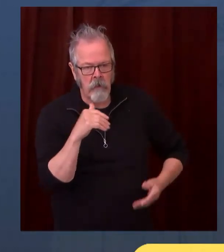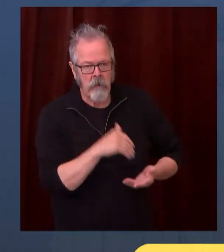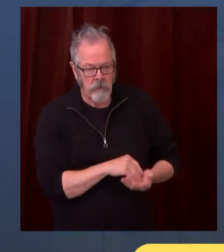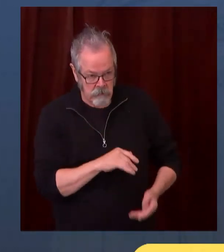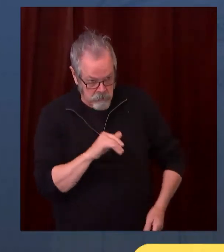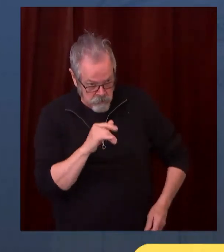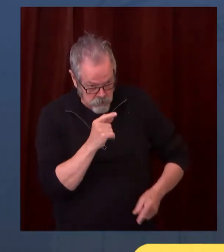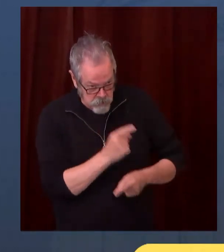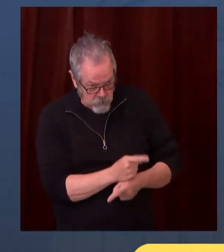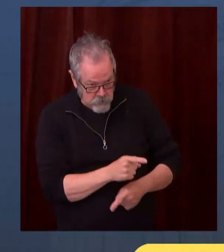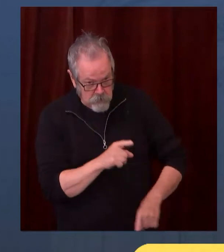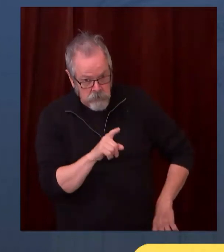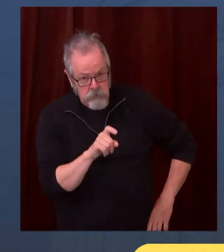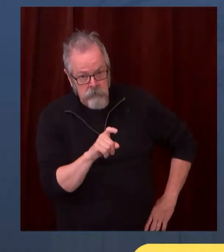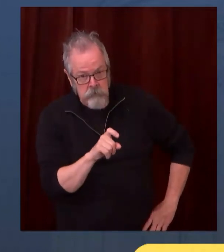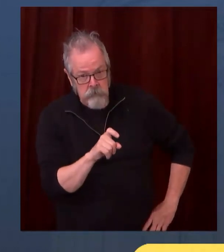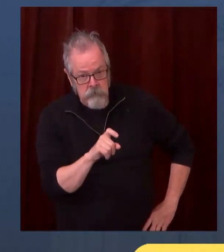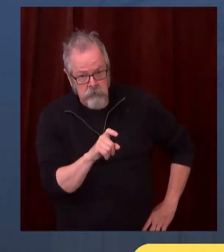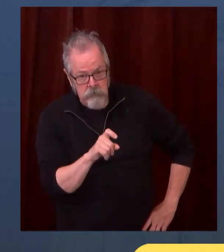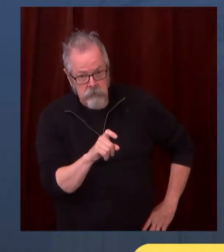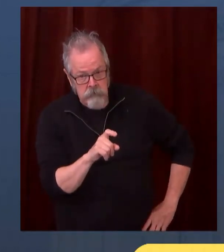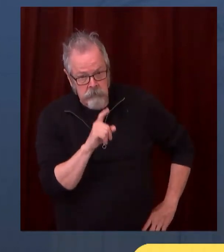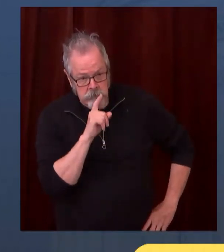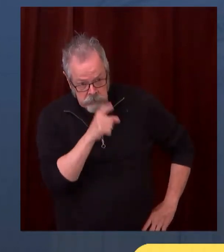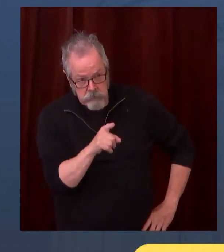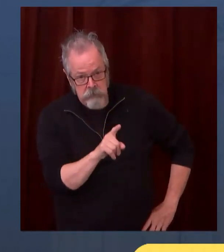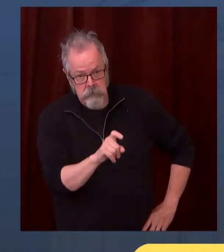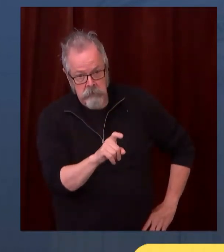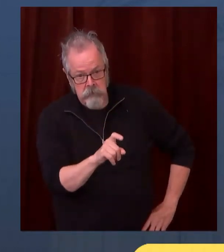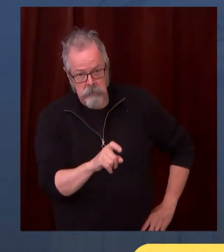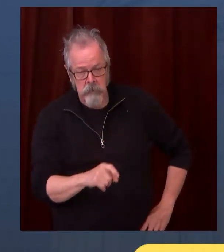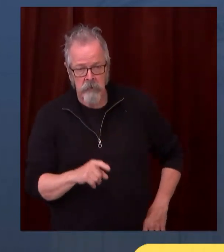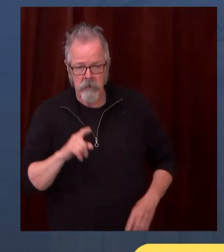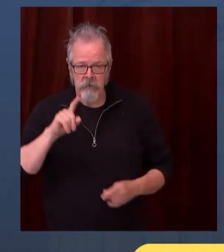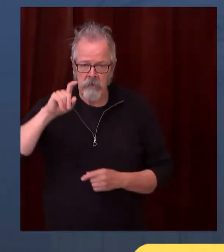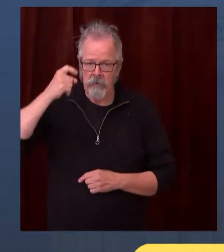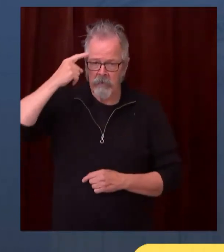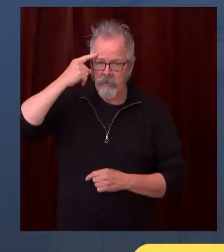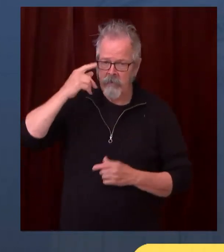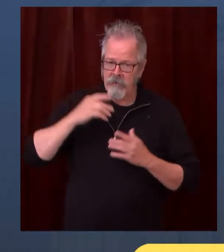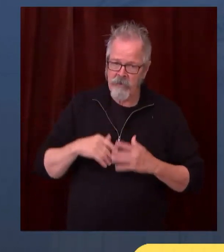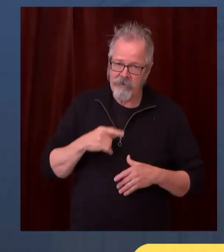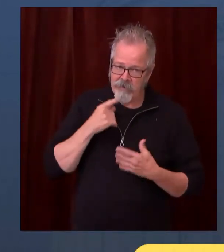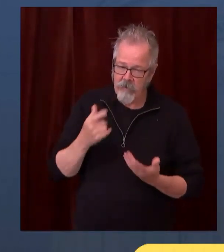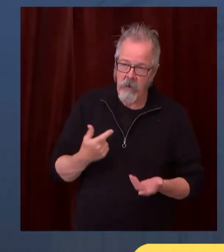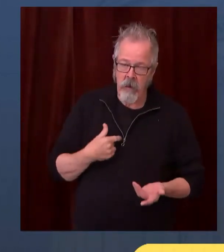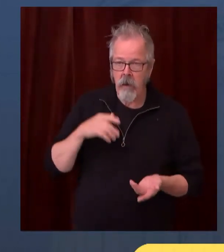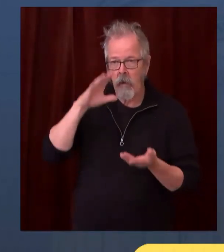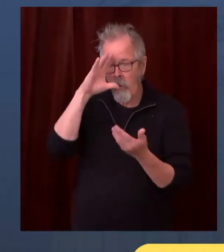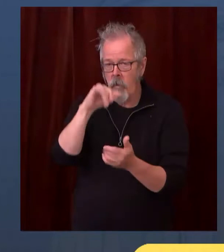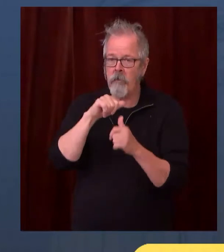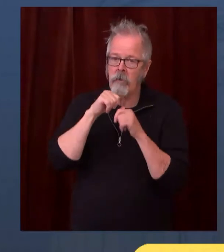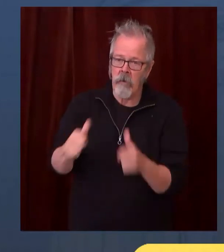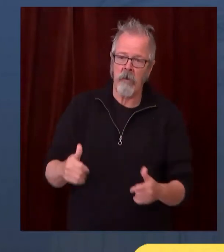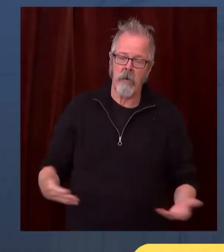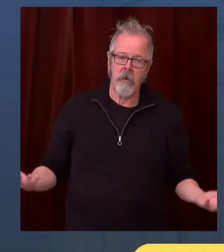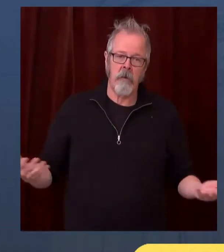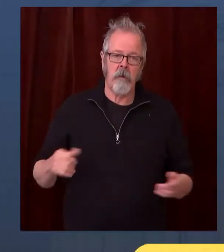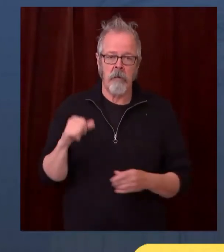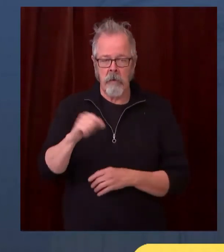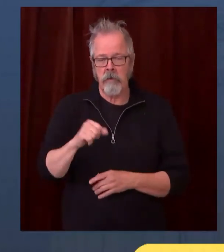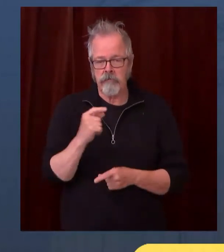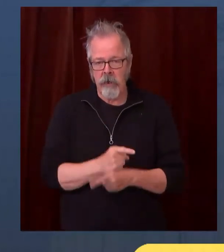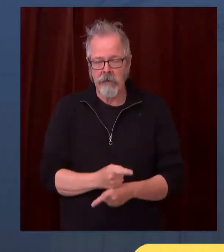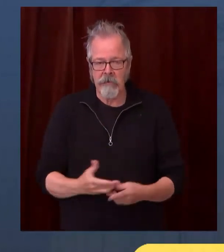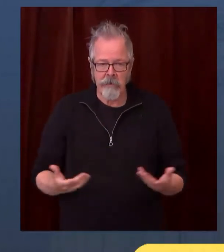our masking initiative will continue to succeed. These questions will be answered by what we all do as Washingtonians in the next